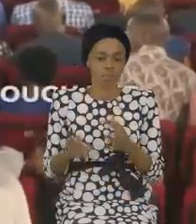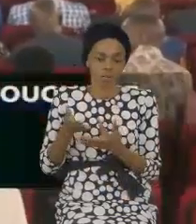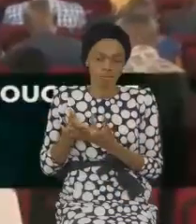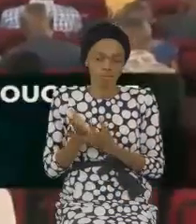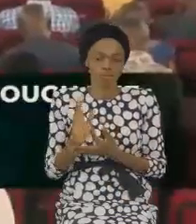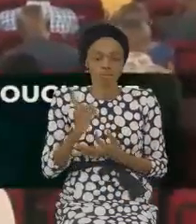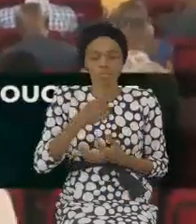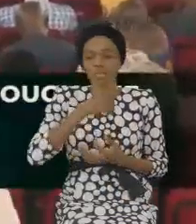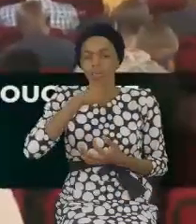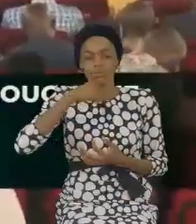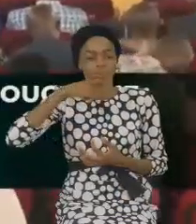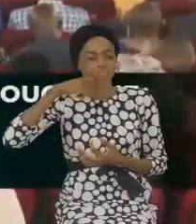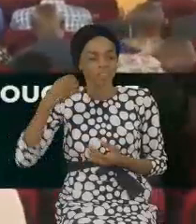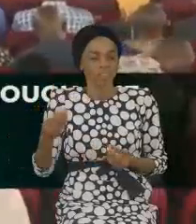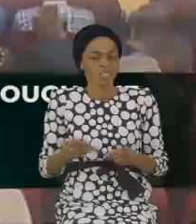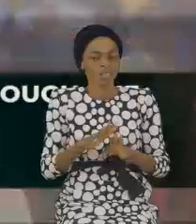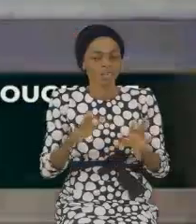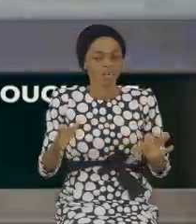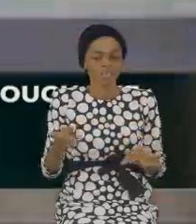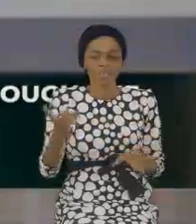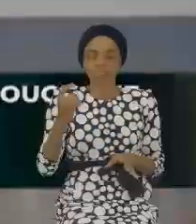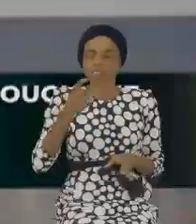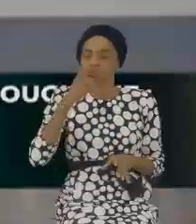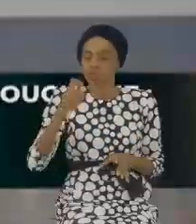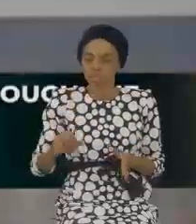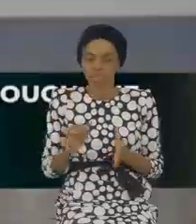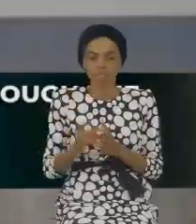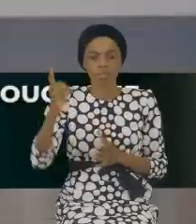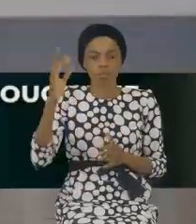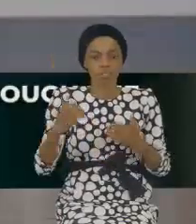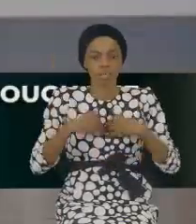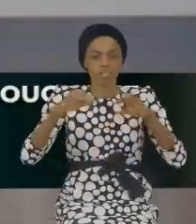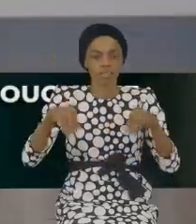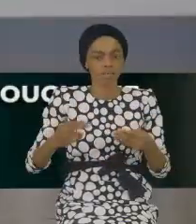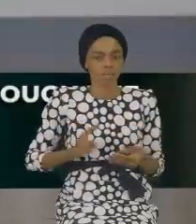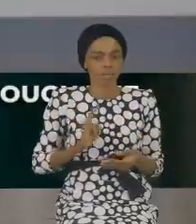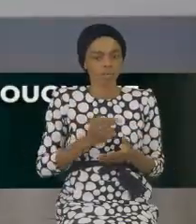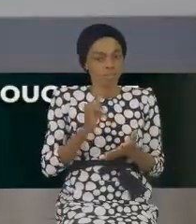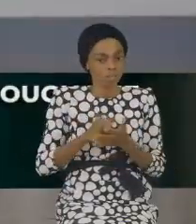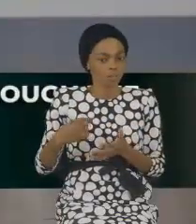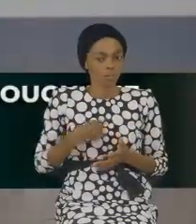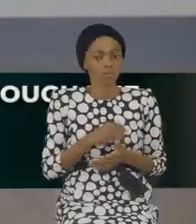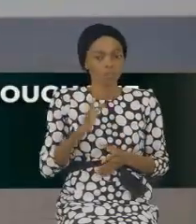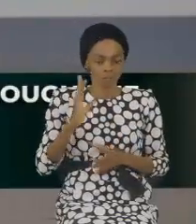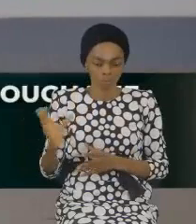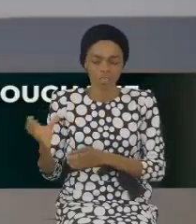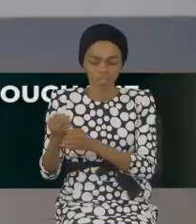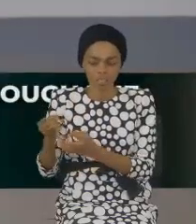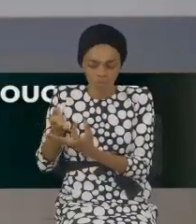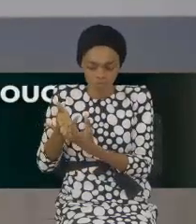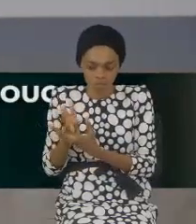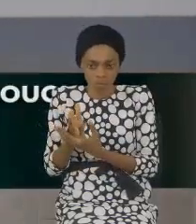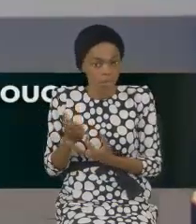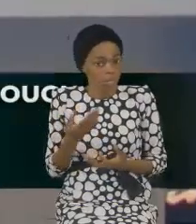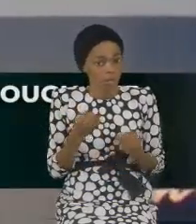uppermost mandate, the mandate the Lord has given us, that we will get them through. There are many things